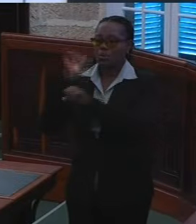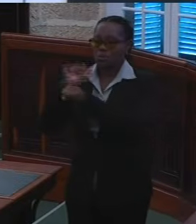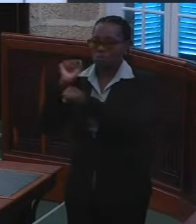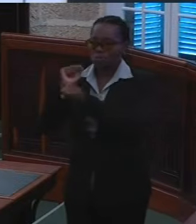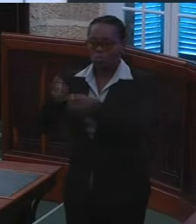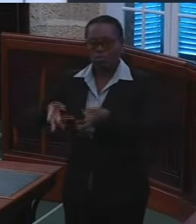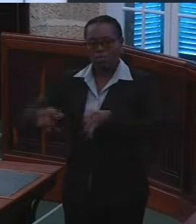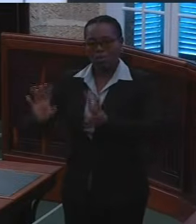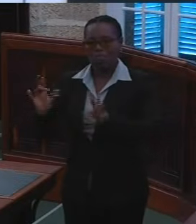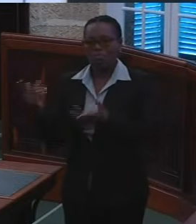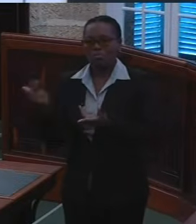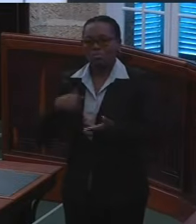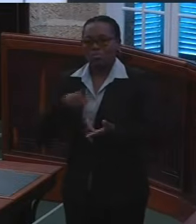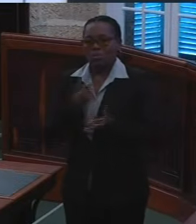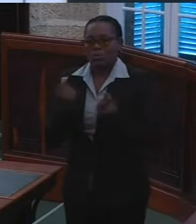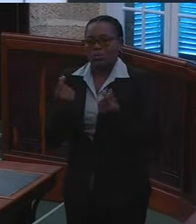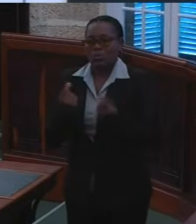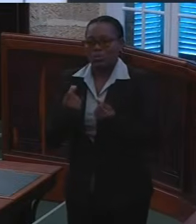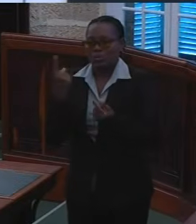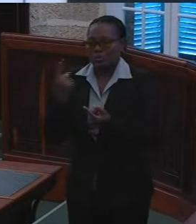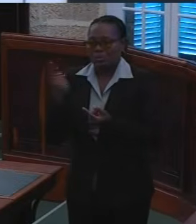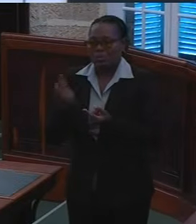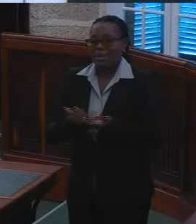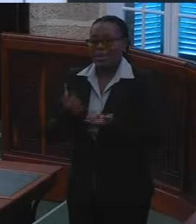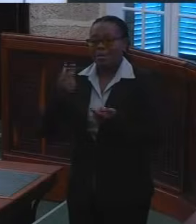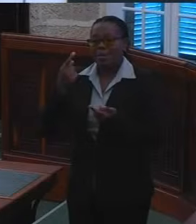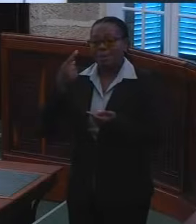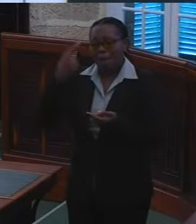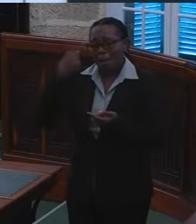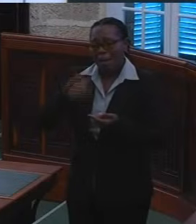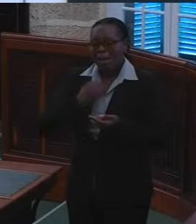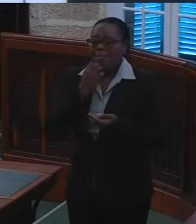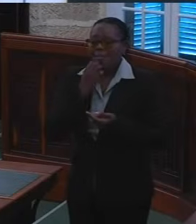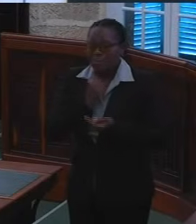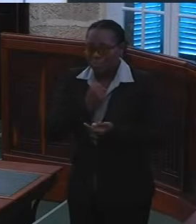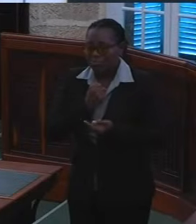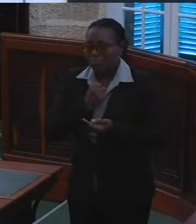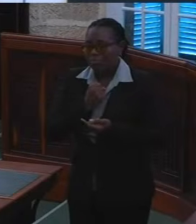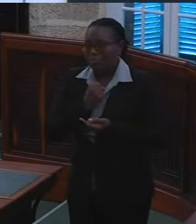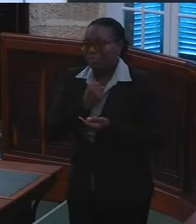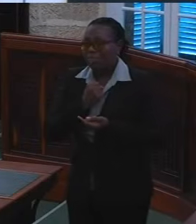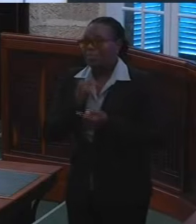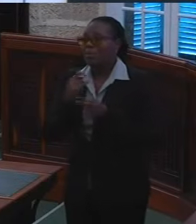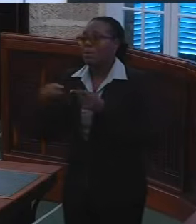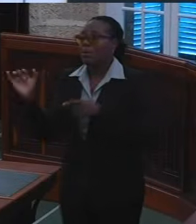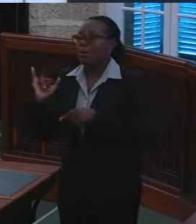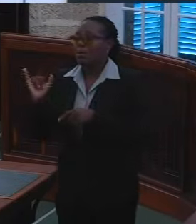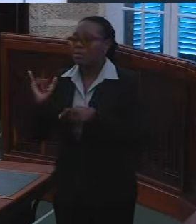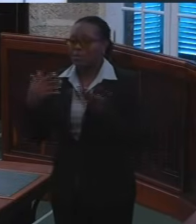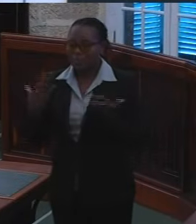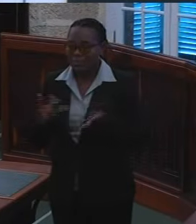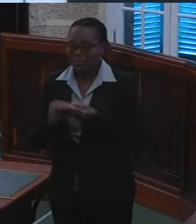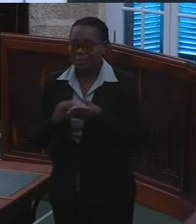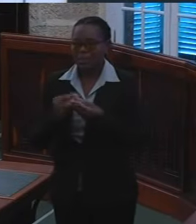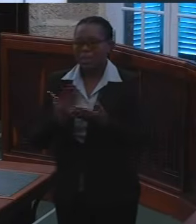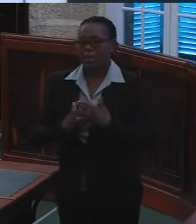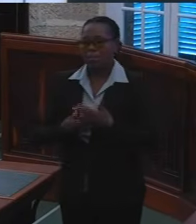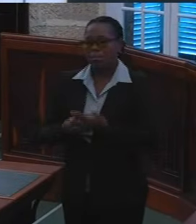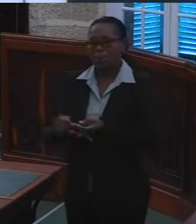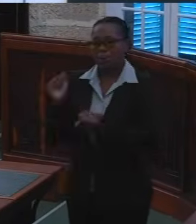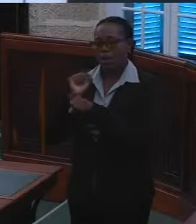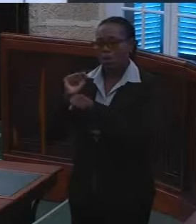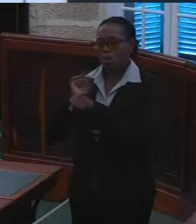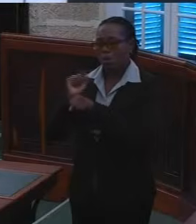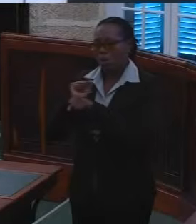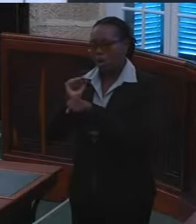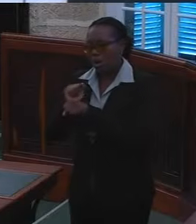do something that is personal to me, but something that I have also made my academic pursuit as well